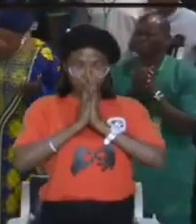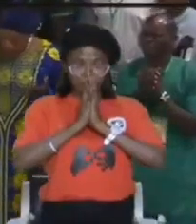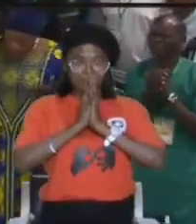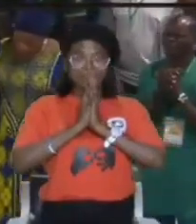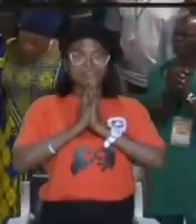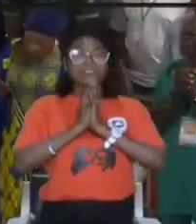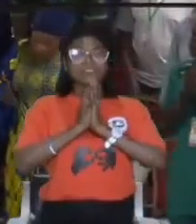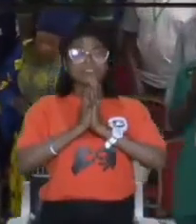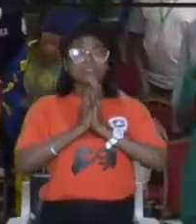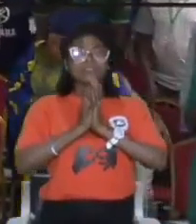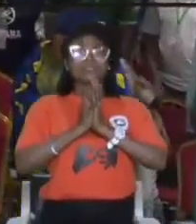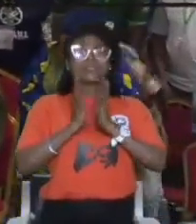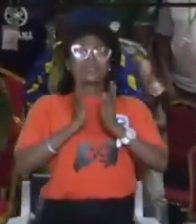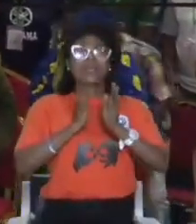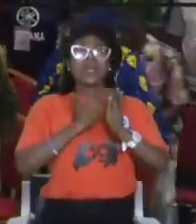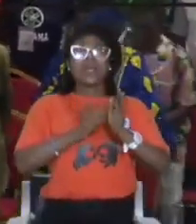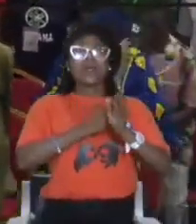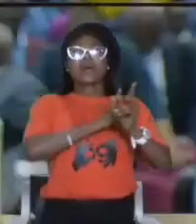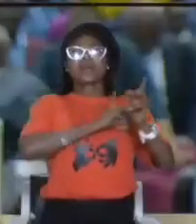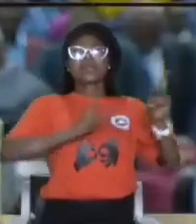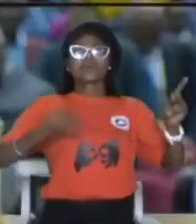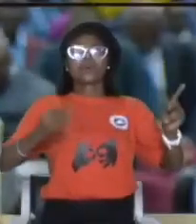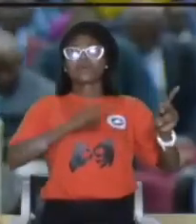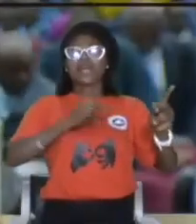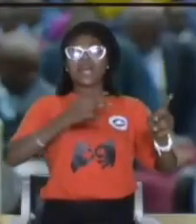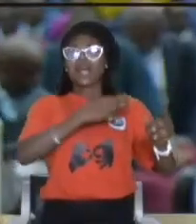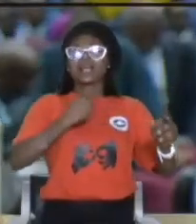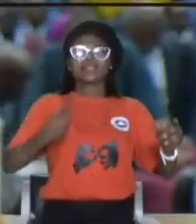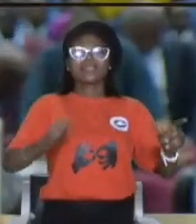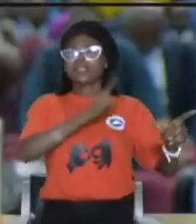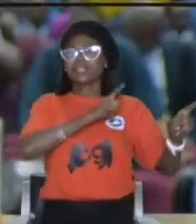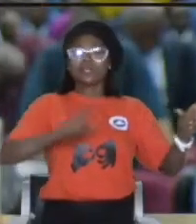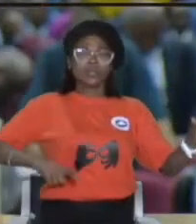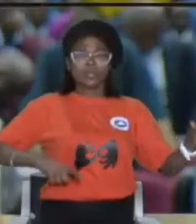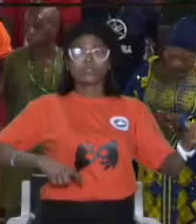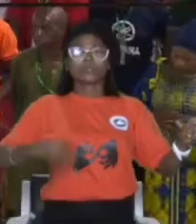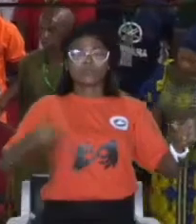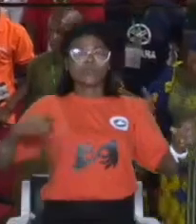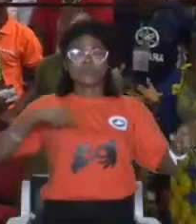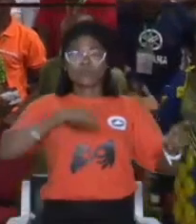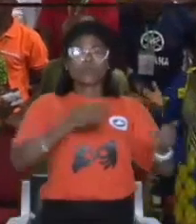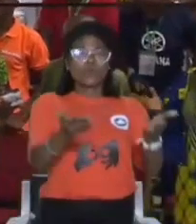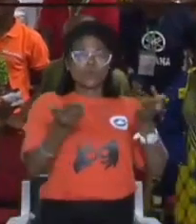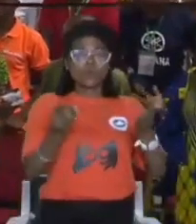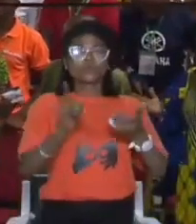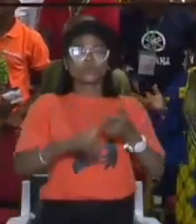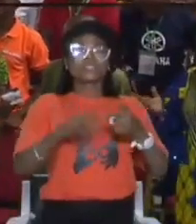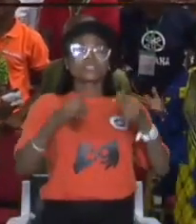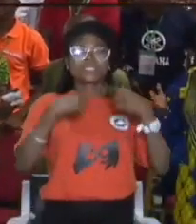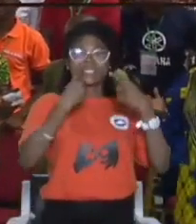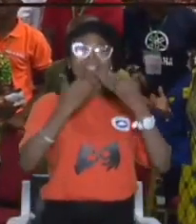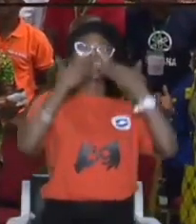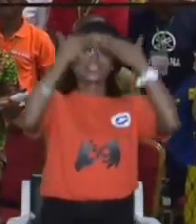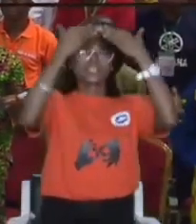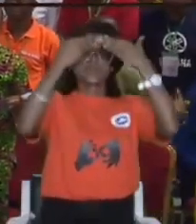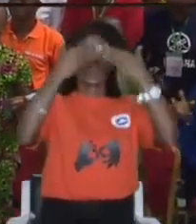Eternal Rock of Ages, the King of Kings and the Lord of Lords, we want to say thank you because you are God.